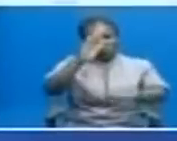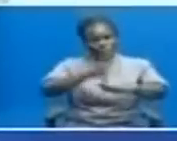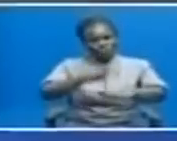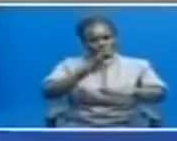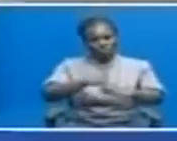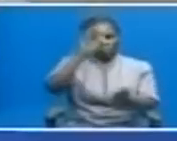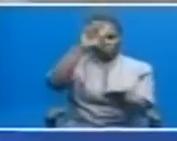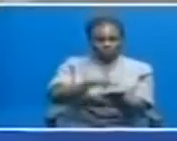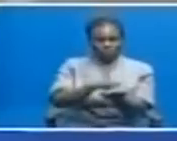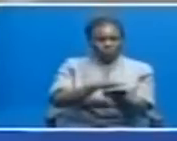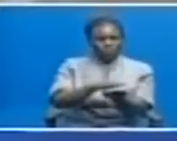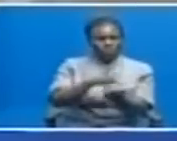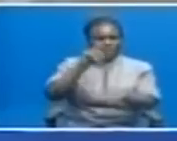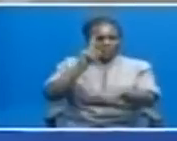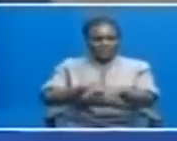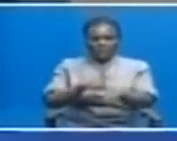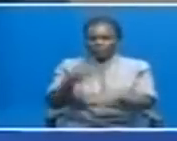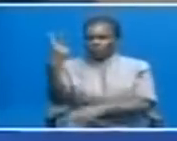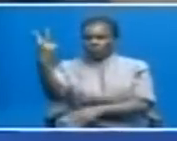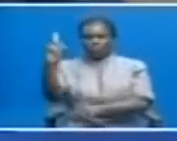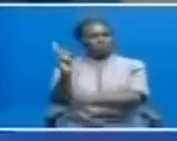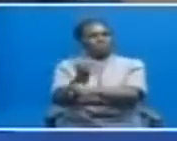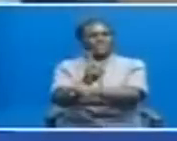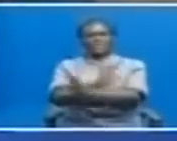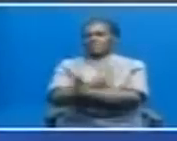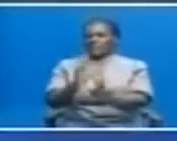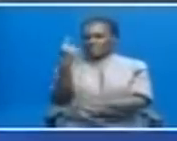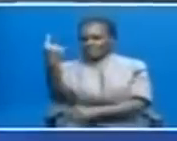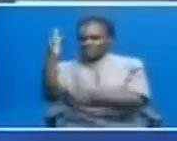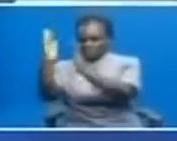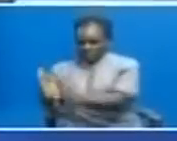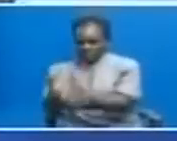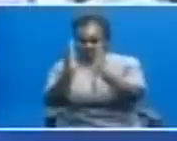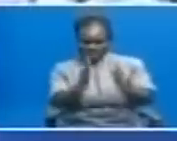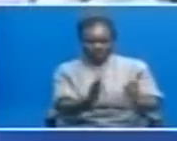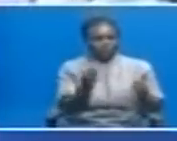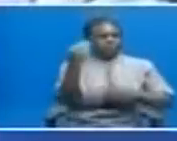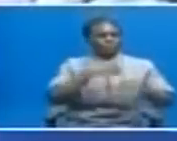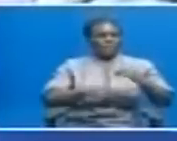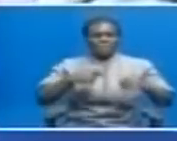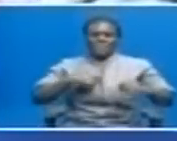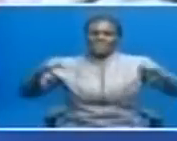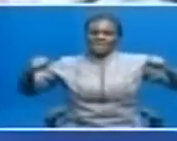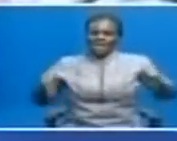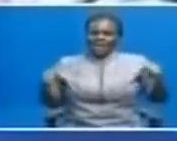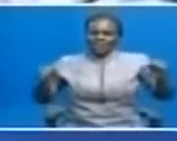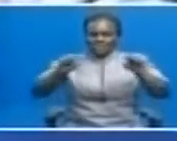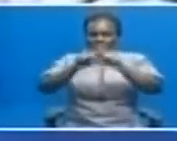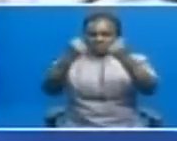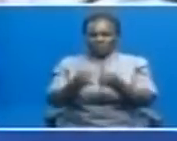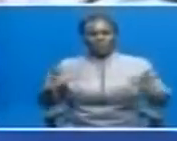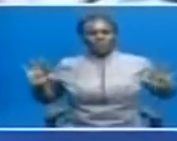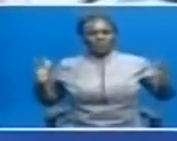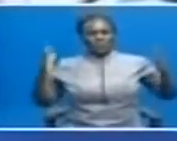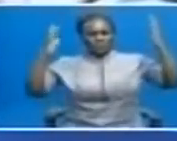at reducing the voting time to only 2 minutes per individual student voter. I'm happy about the system. I want to